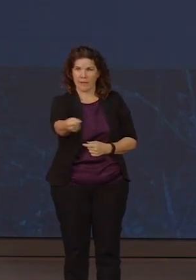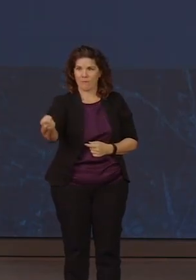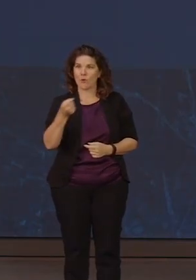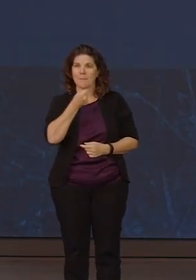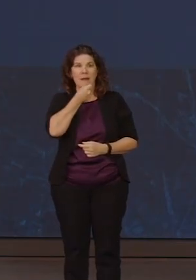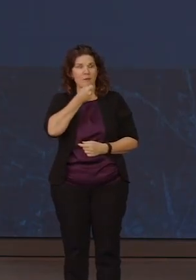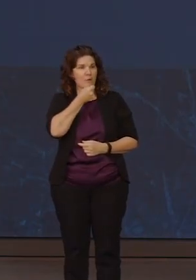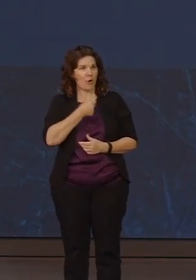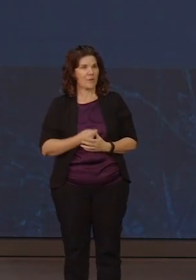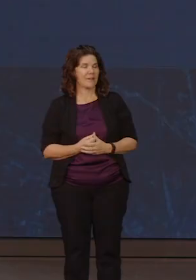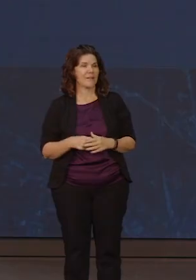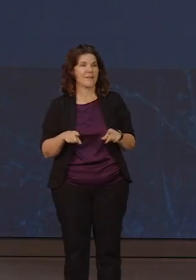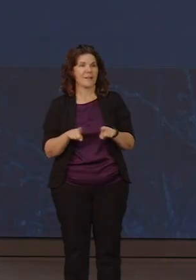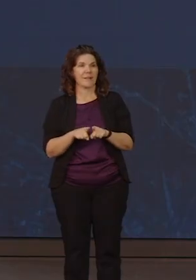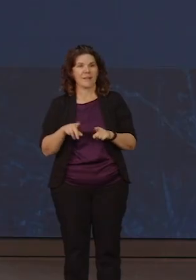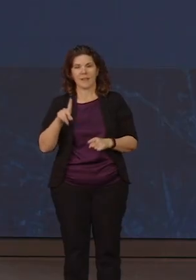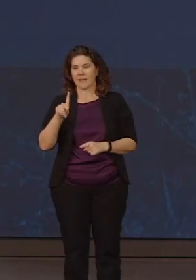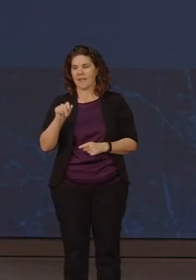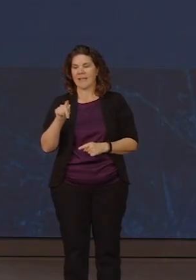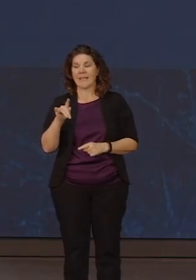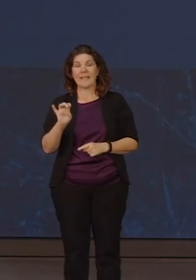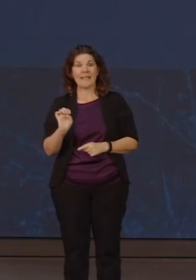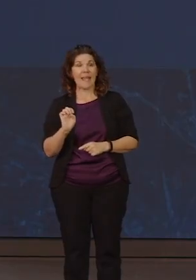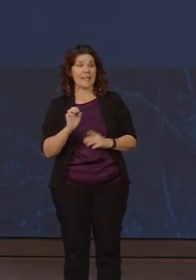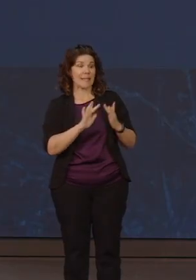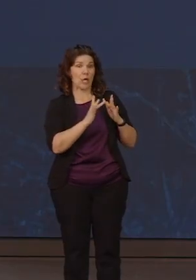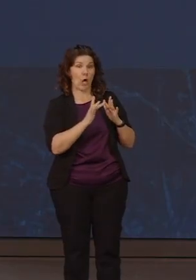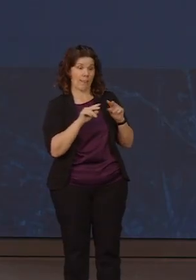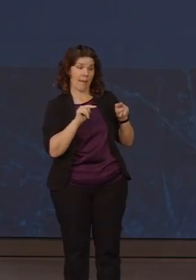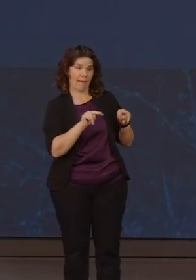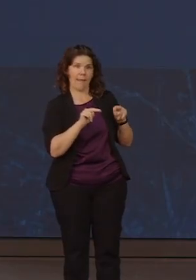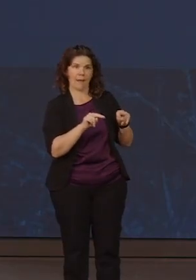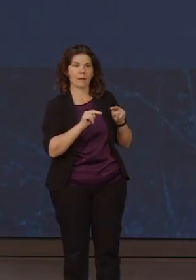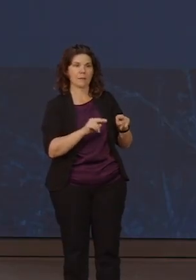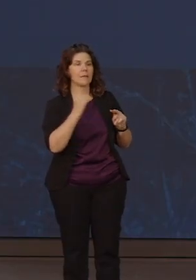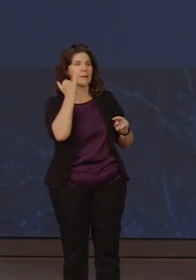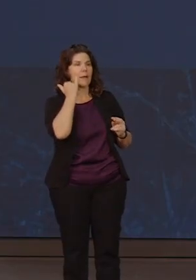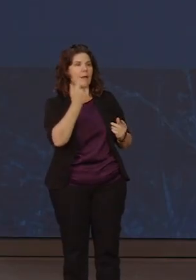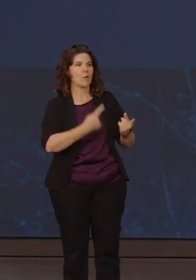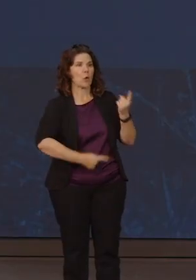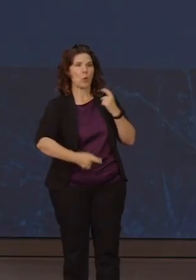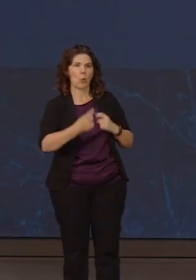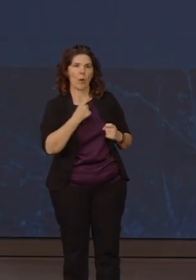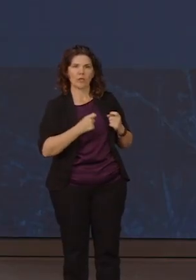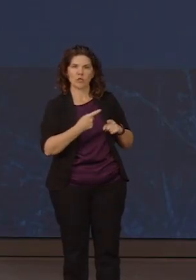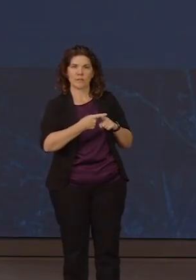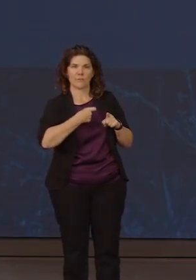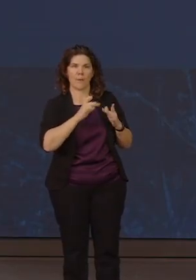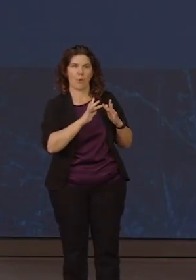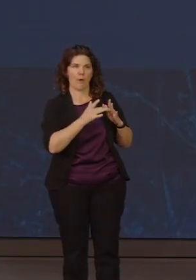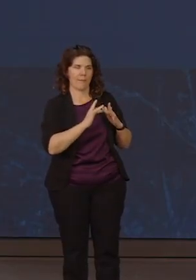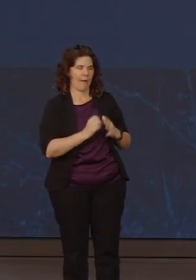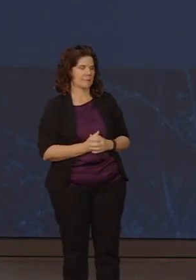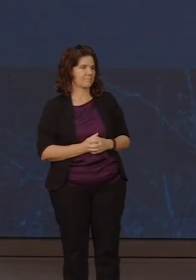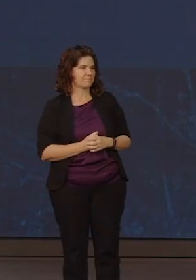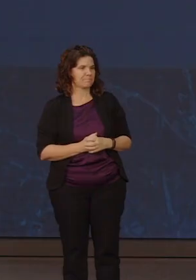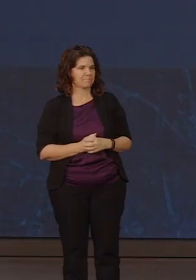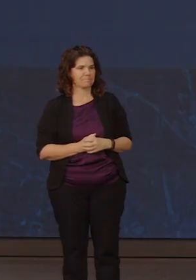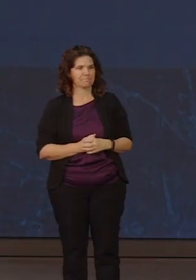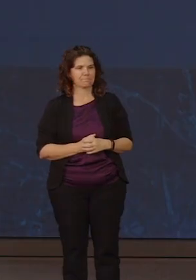all. And we have Katie monitoring the online chat in case there's any questions online.